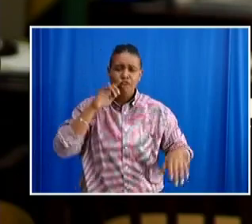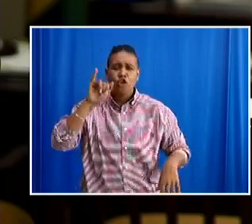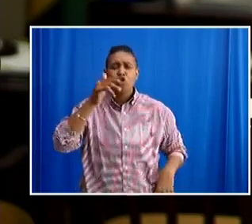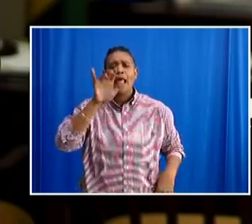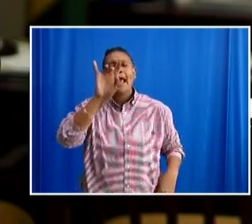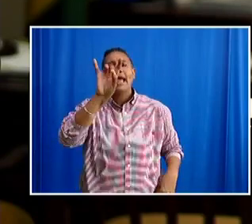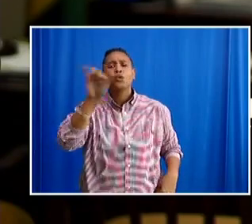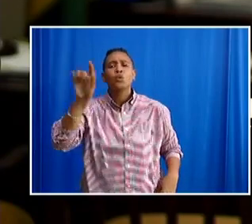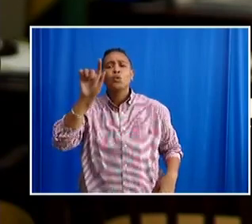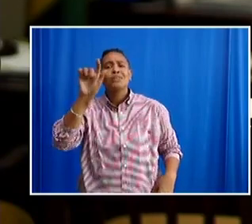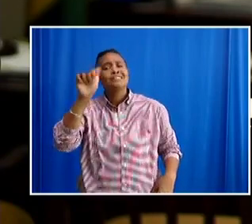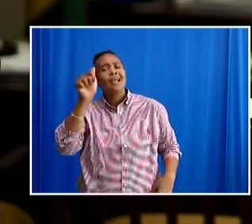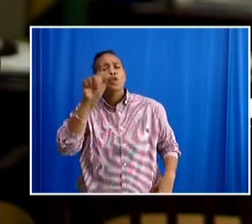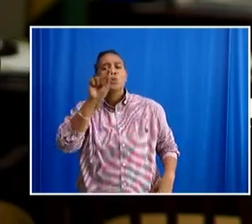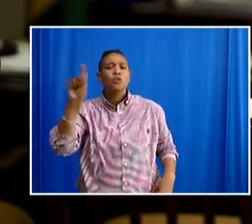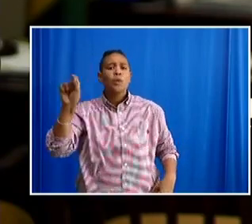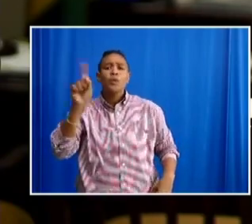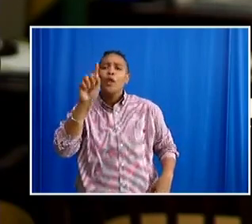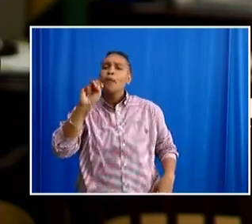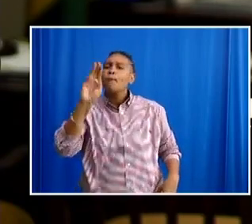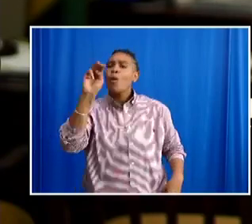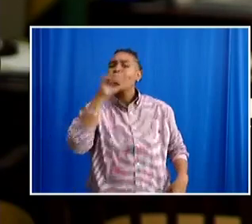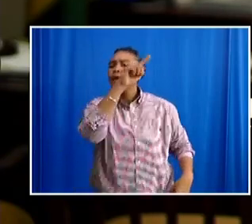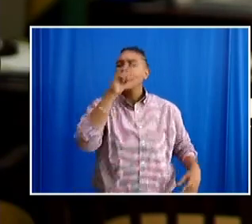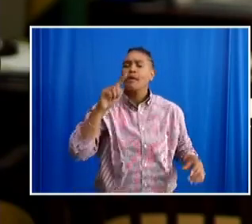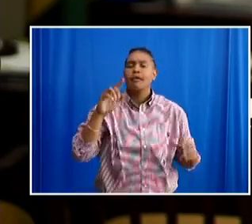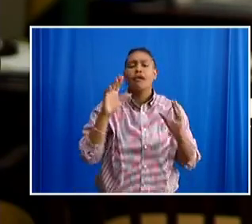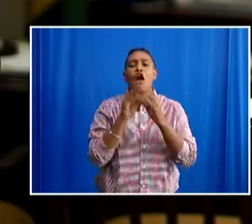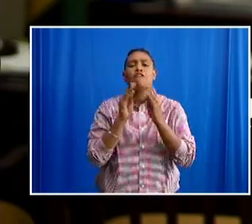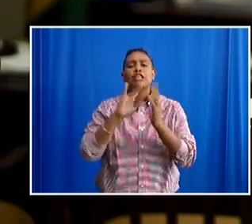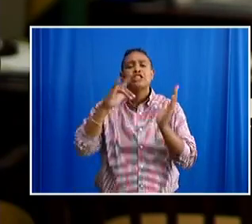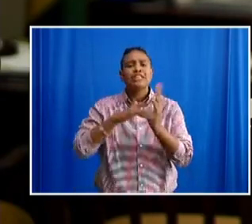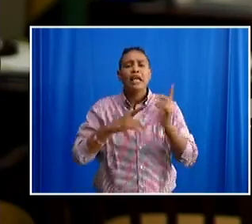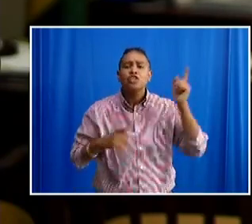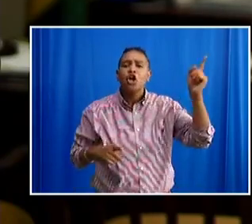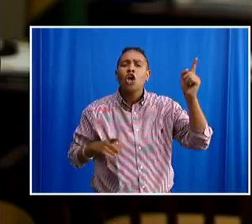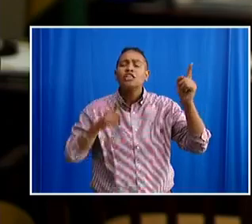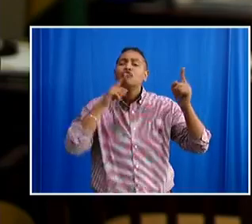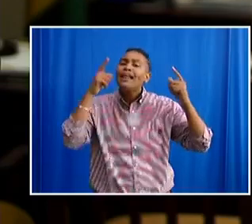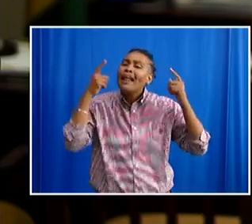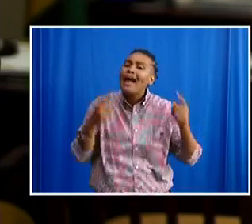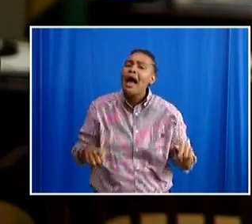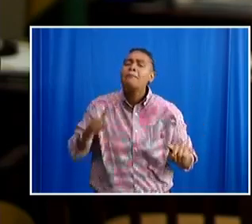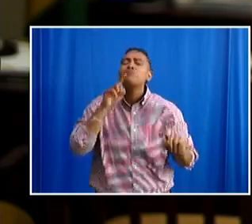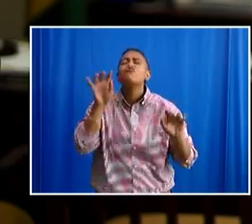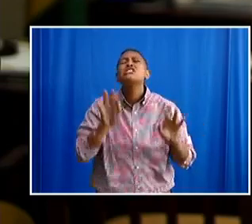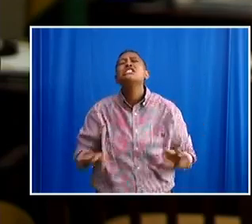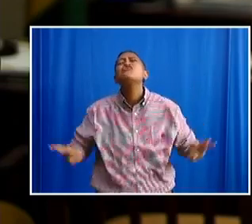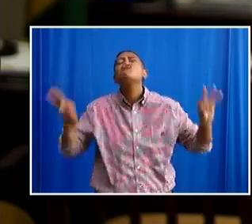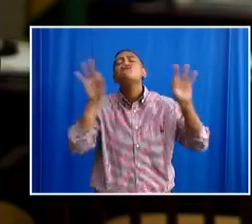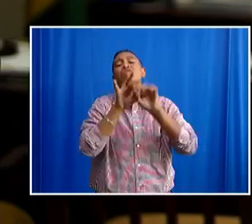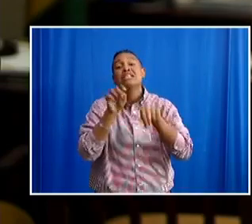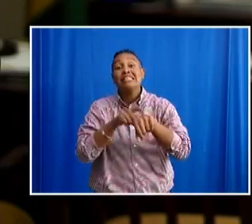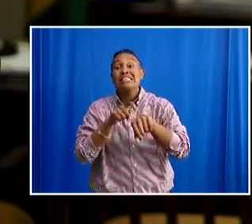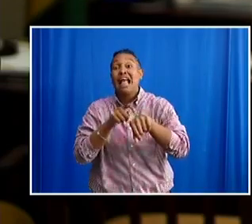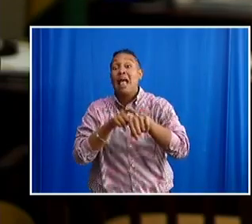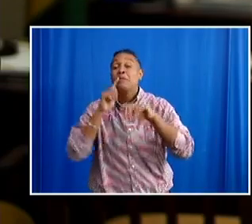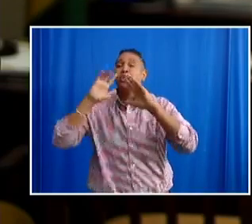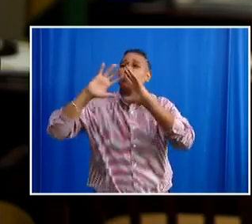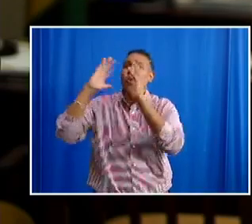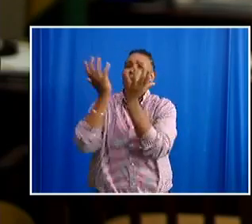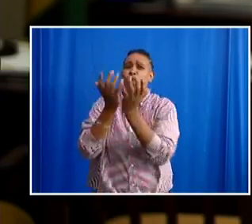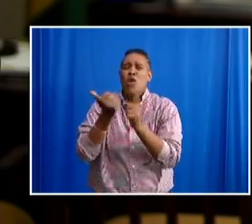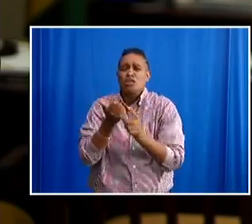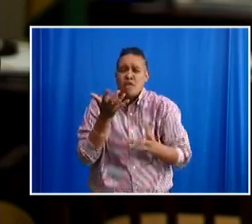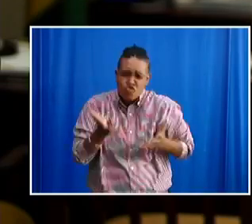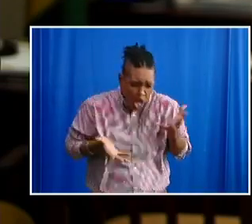10, 2020 at the Montego Bay Convention Center, is taking place at a critical time as the world grapples